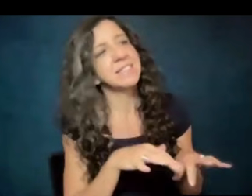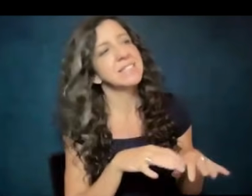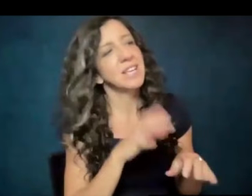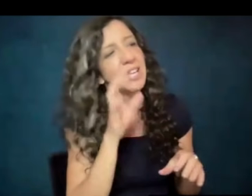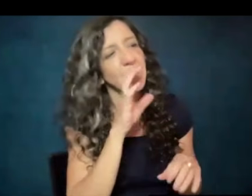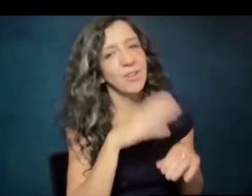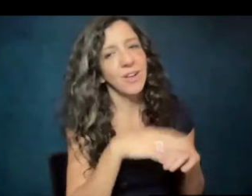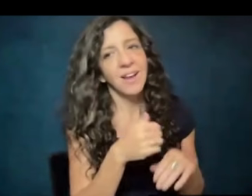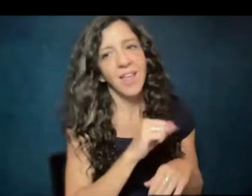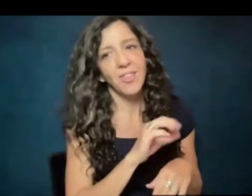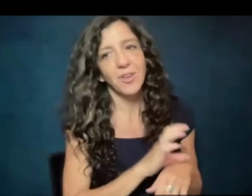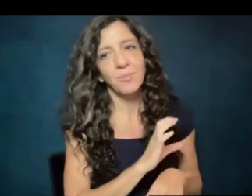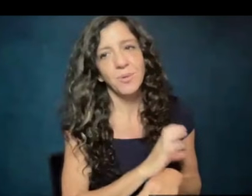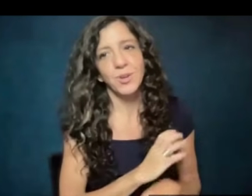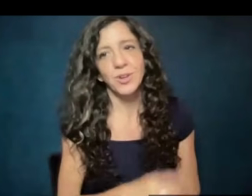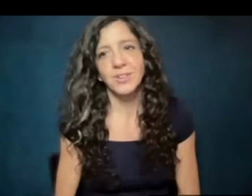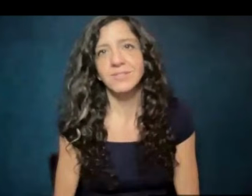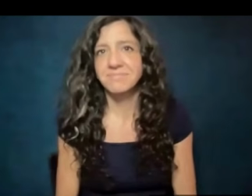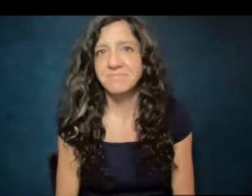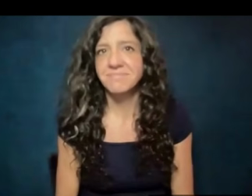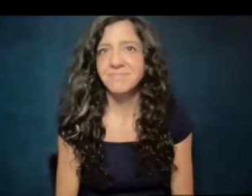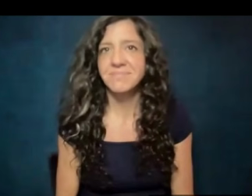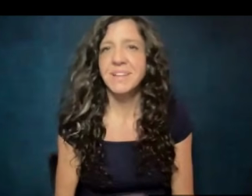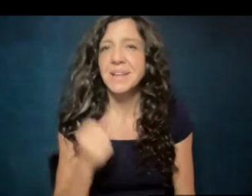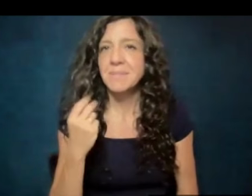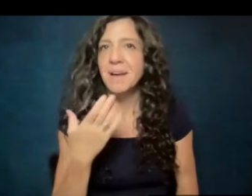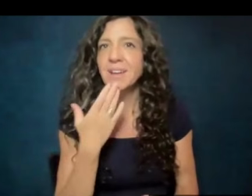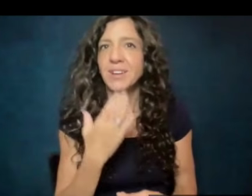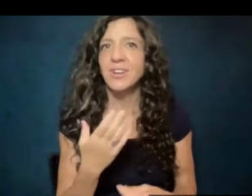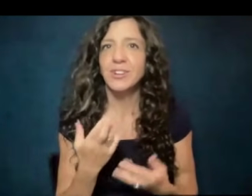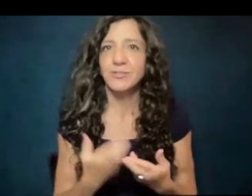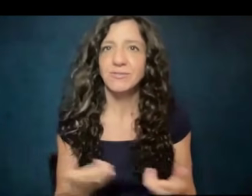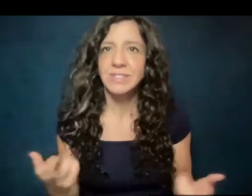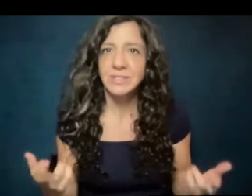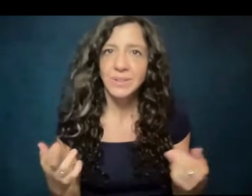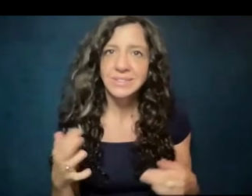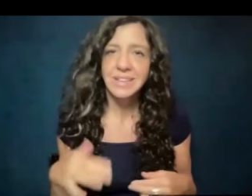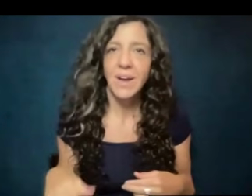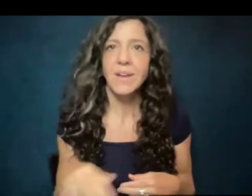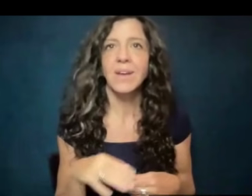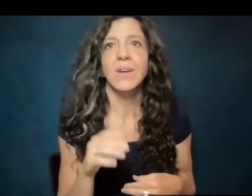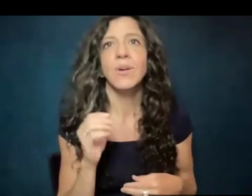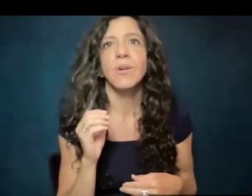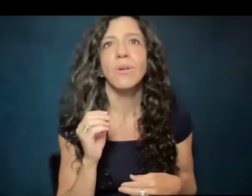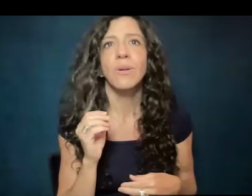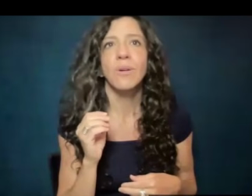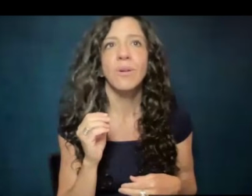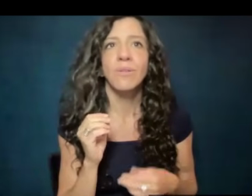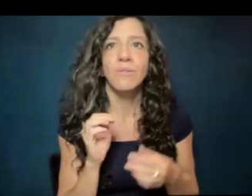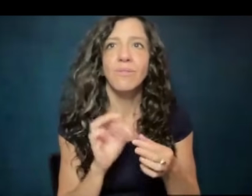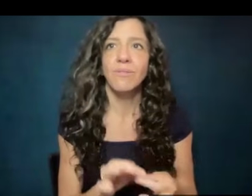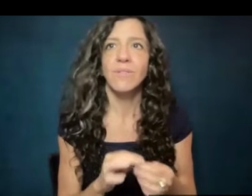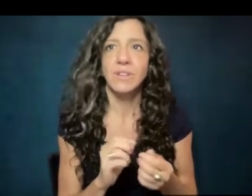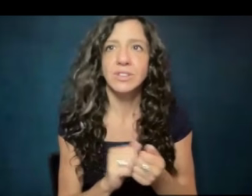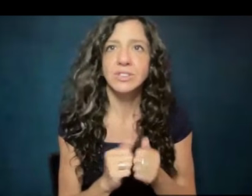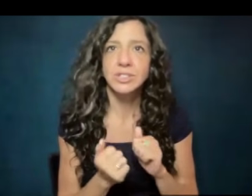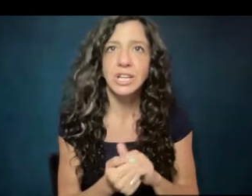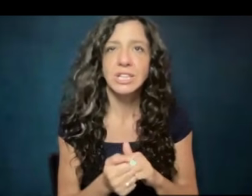Yes, so there Fine. are a lot of great resources out there on the changes for the